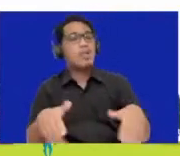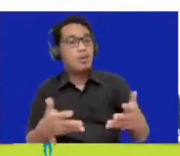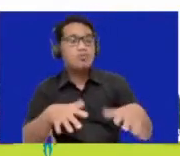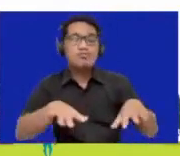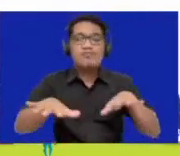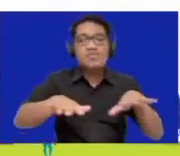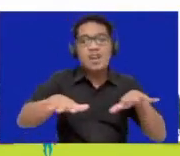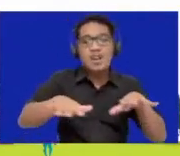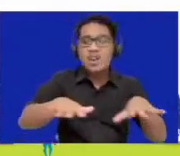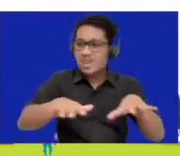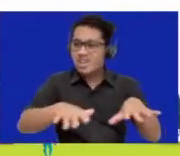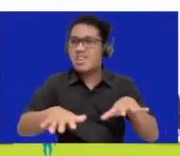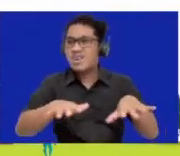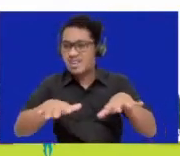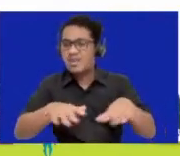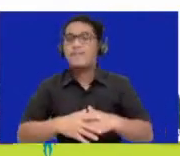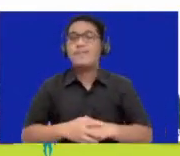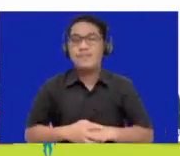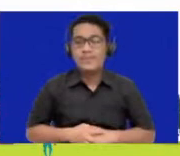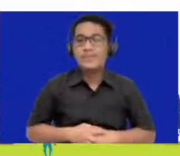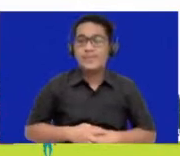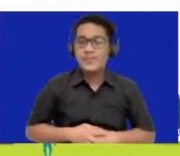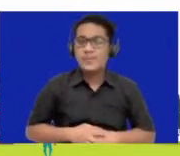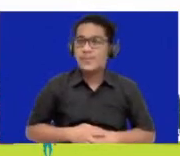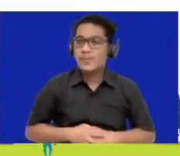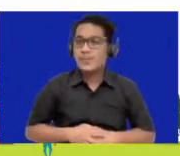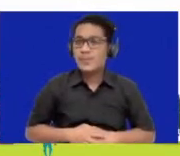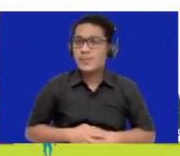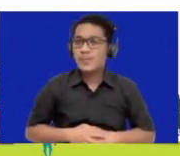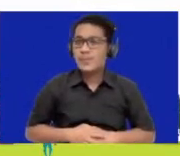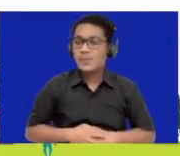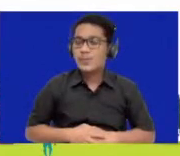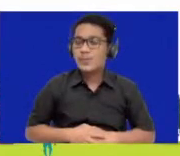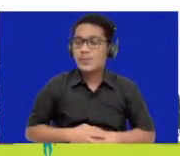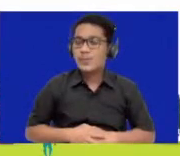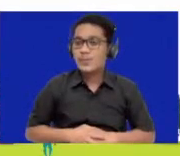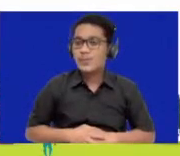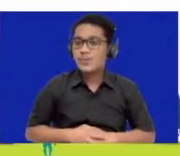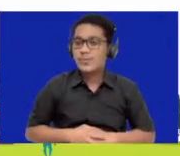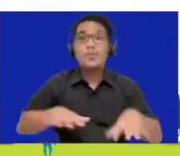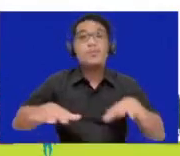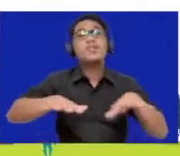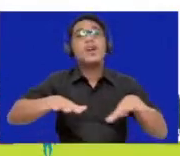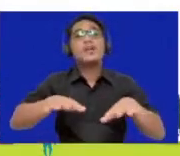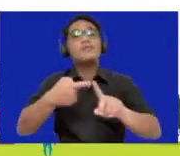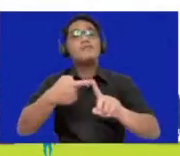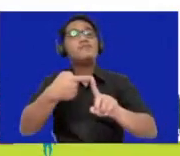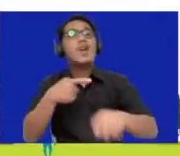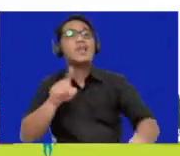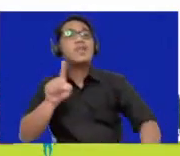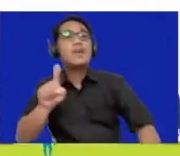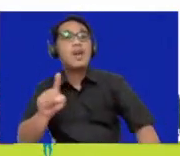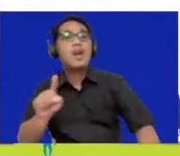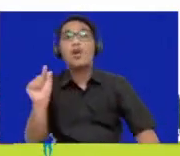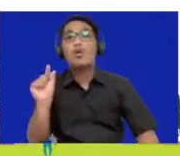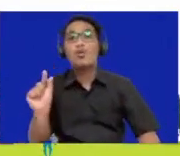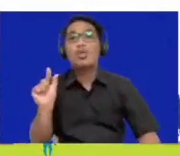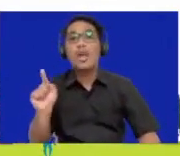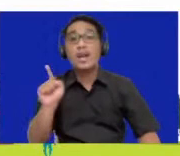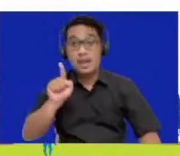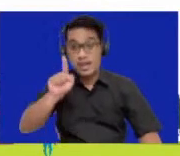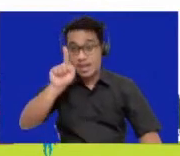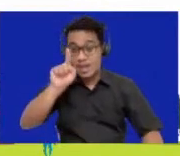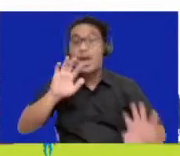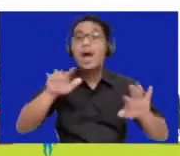Bangladesh, disasters can come both from the north along the river, but also from the south when the cyclones are